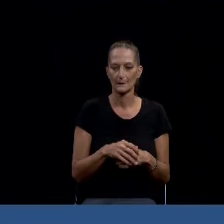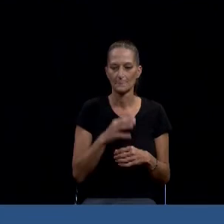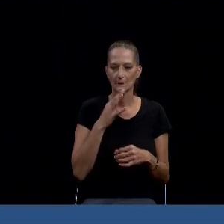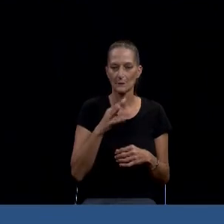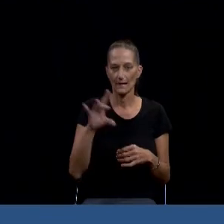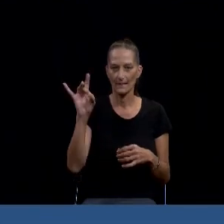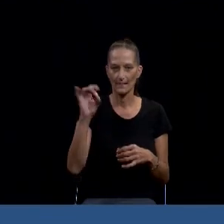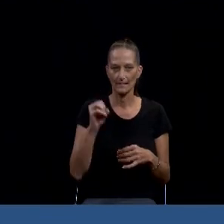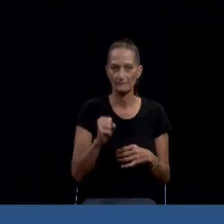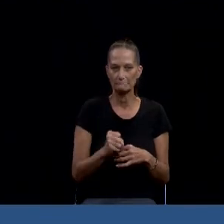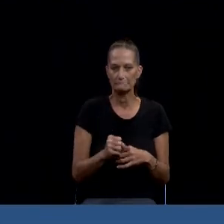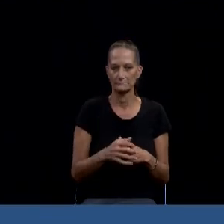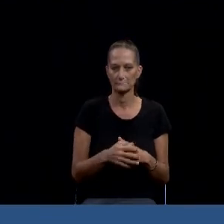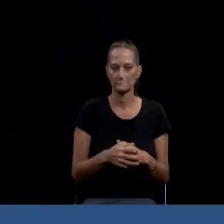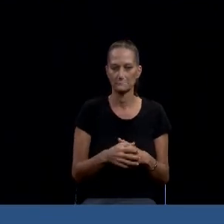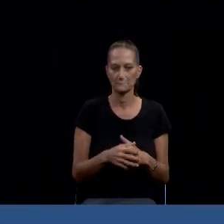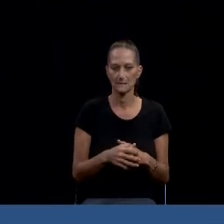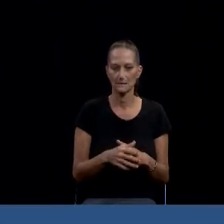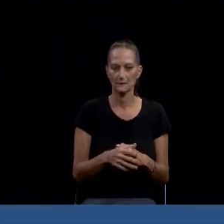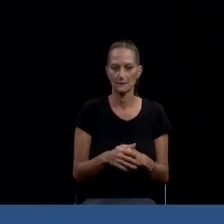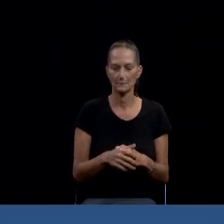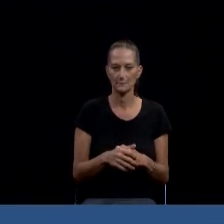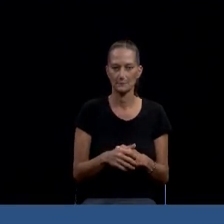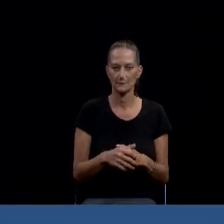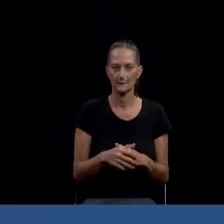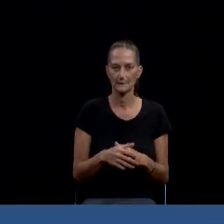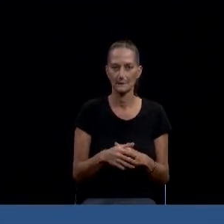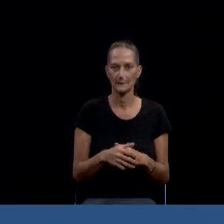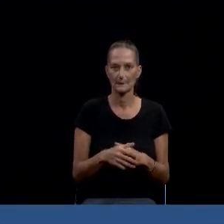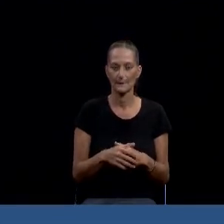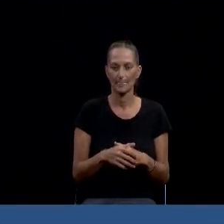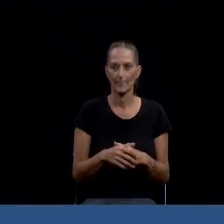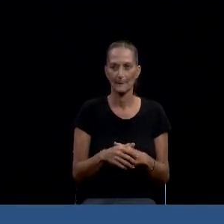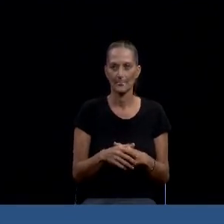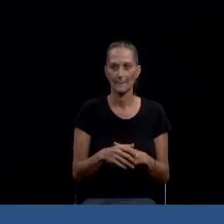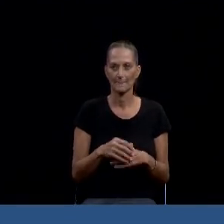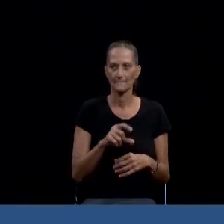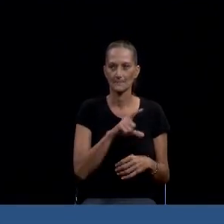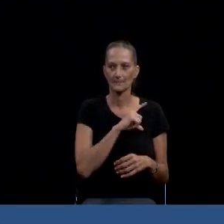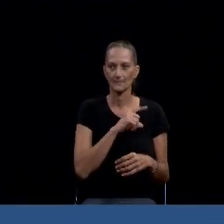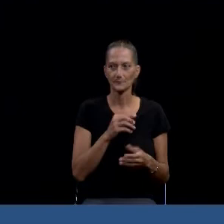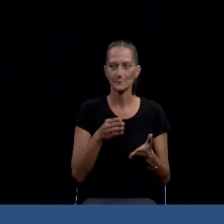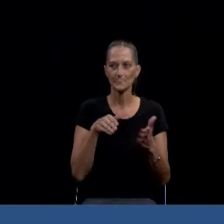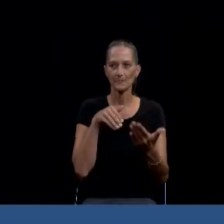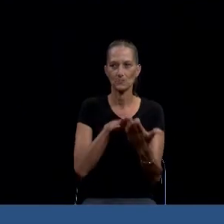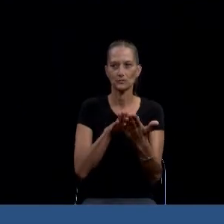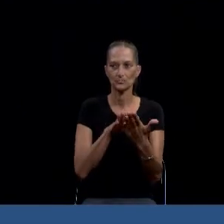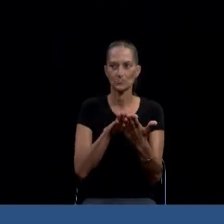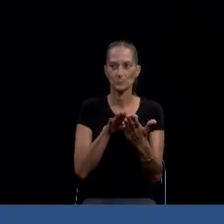to address those. We'll be looking at starting some of our